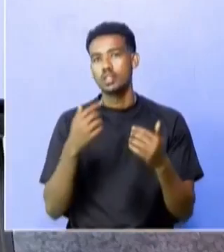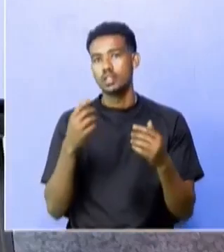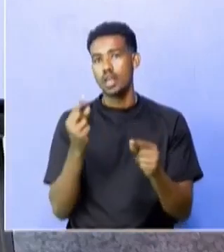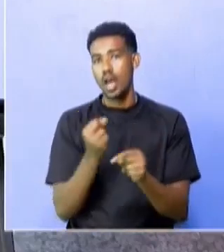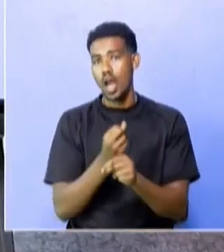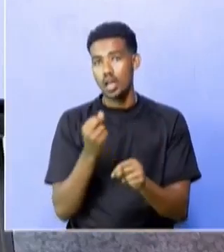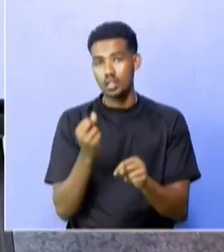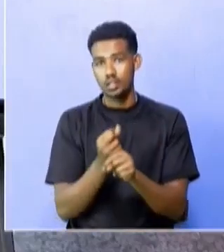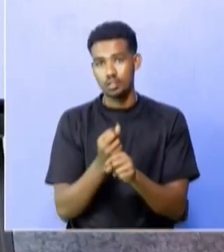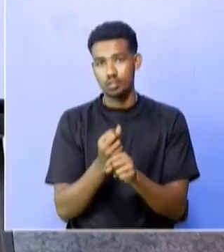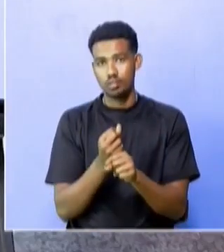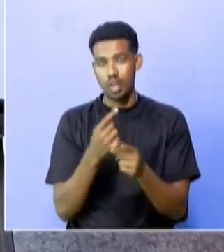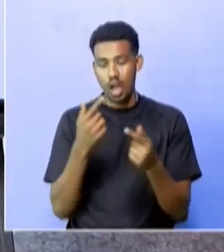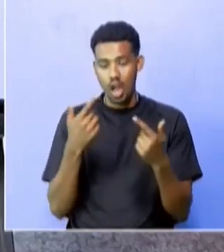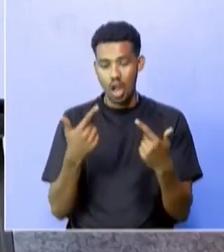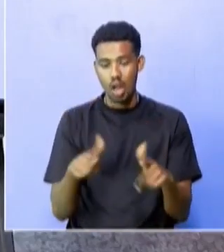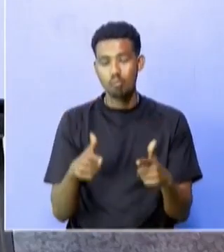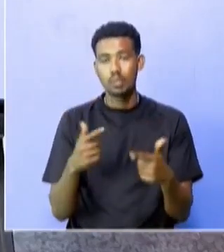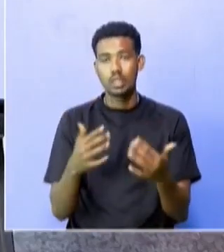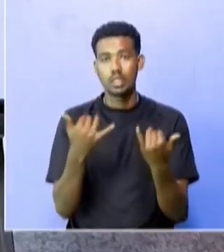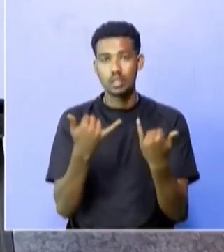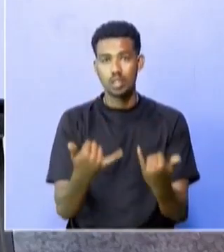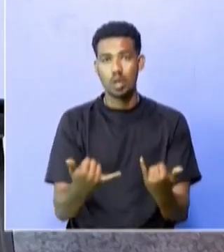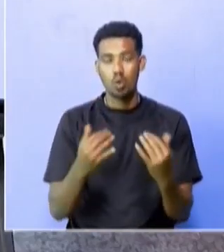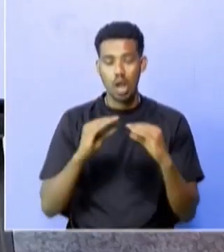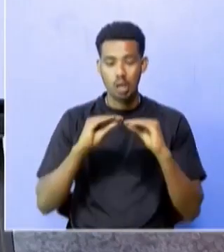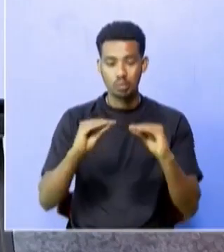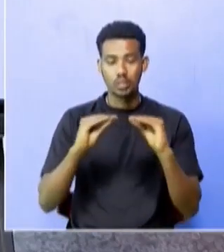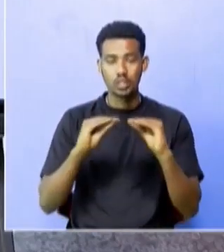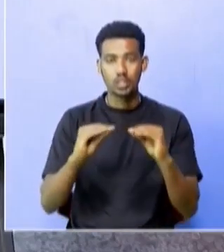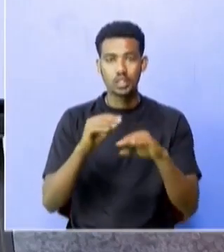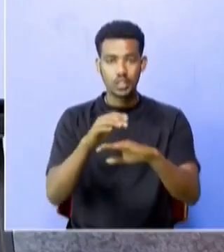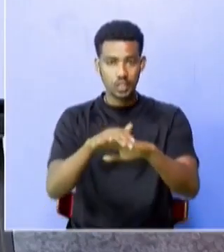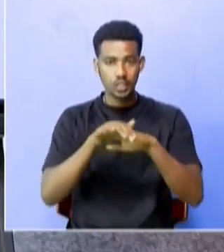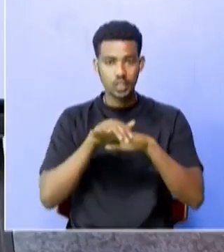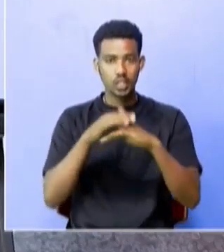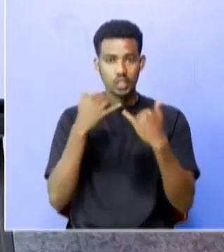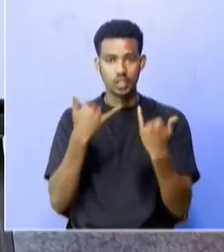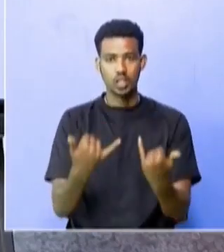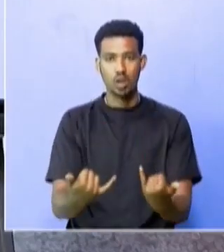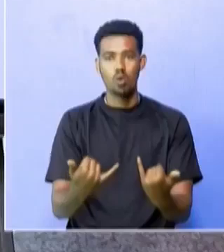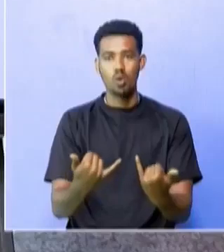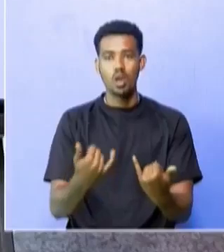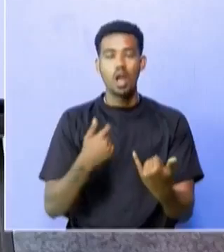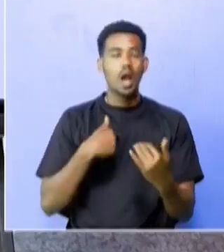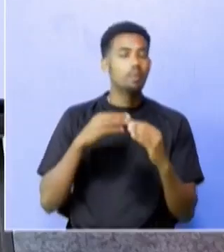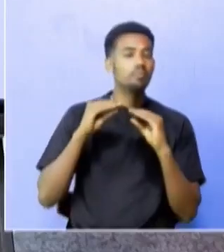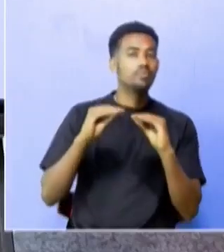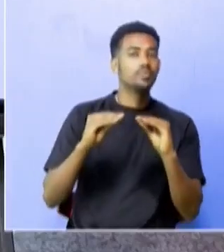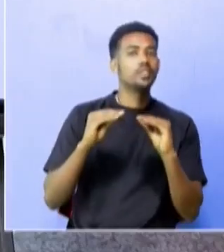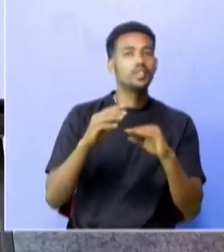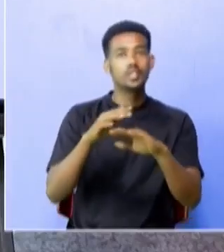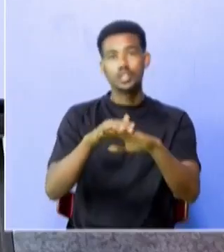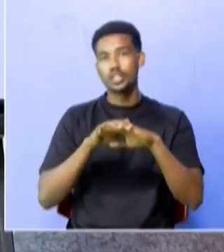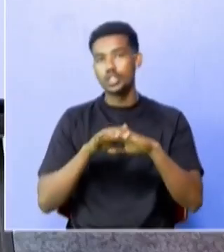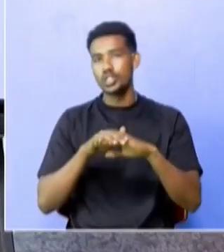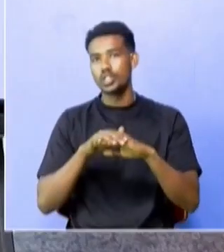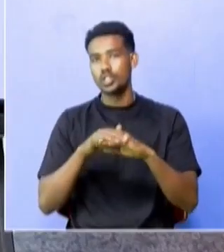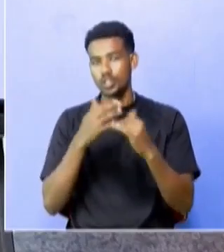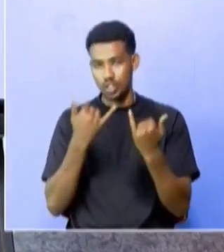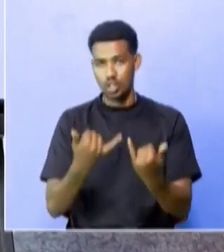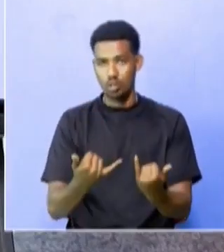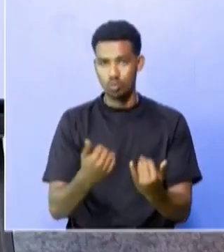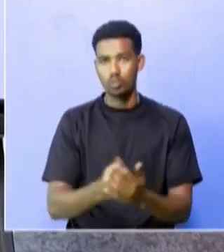right now. For example, I'm teaching English right now. I'm teaching English right